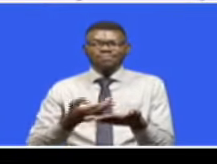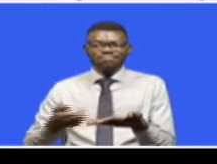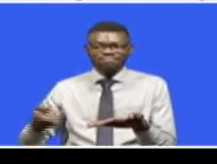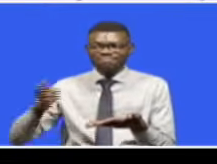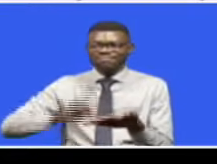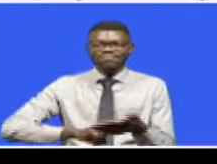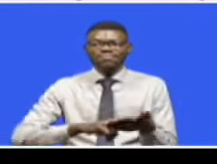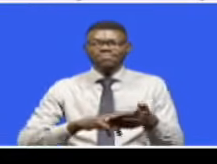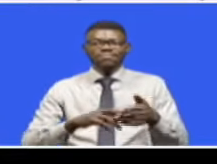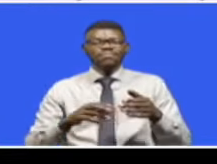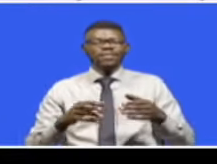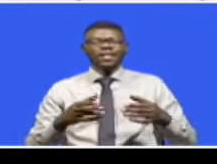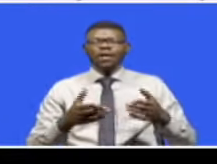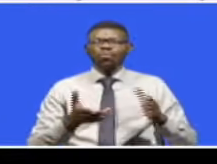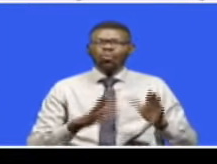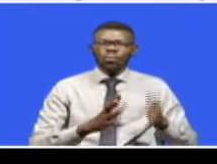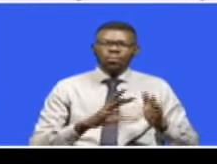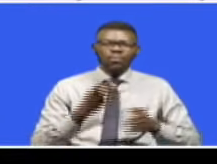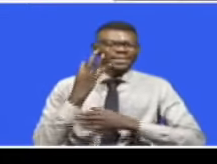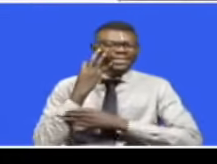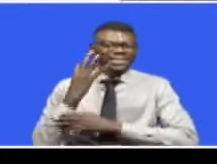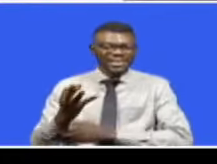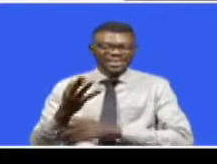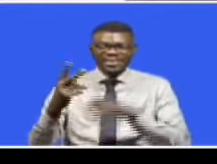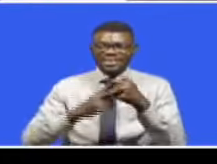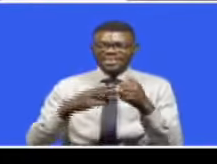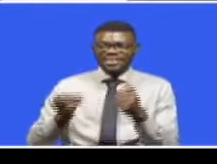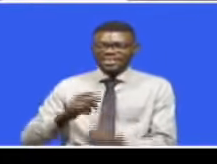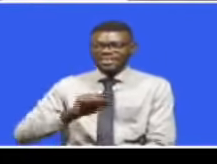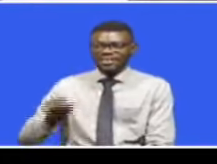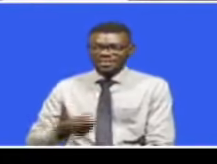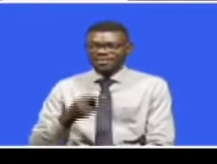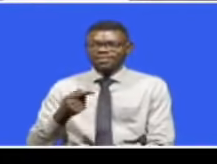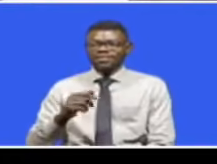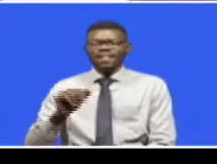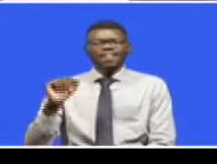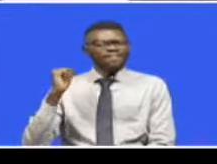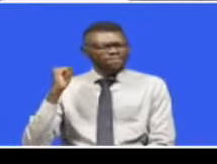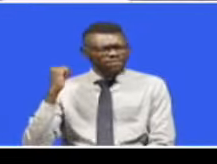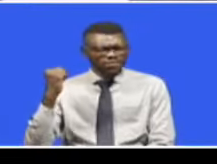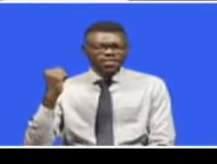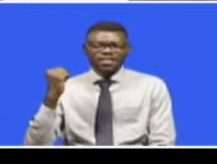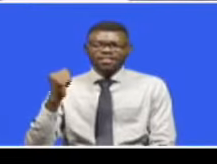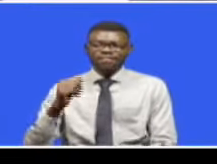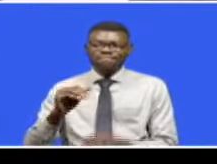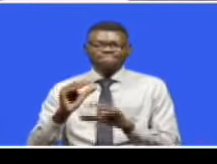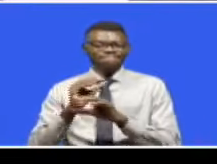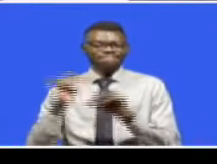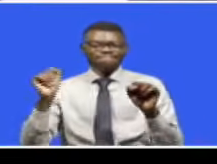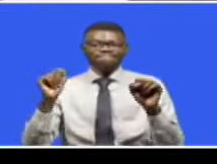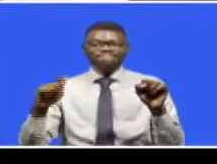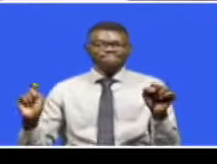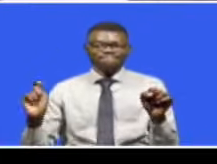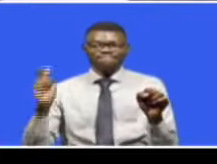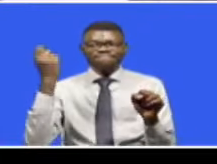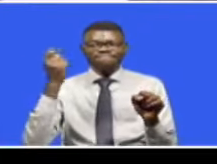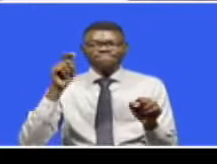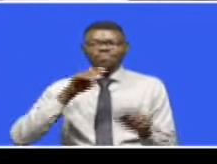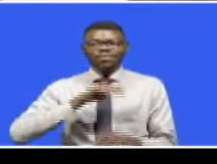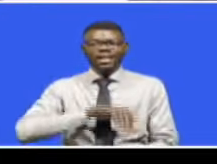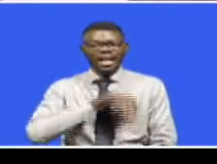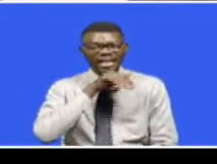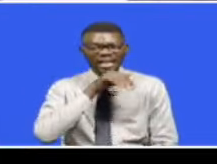registered almost 370,000. Raila atakuwa fifth president of the Republic of Kenya. Na sitaki